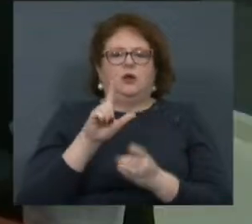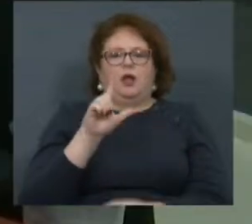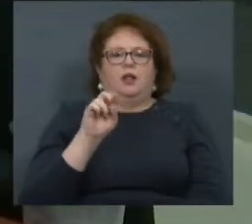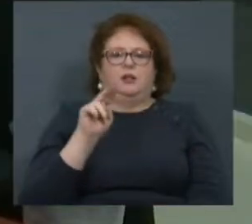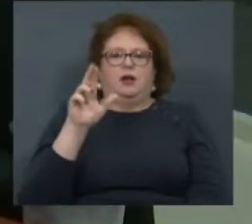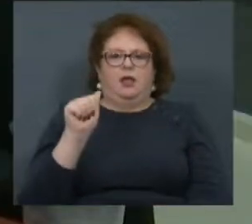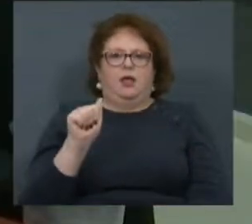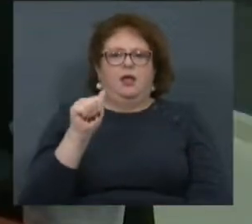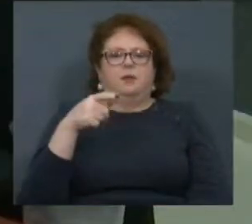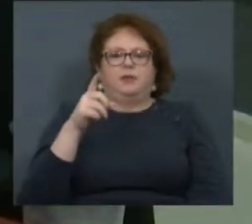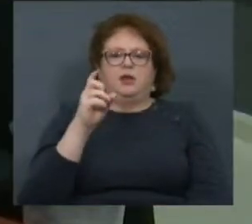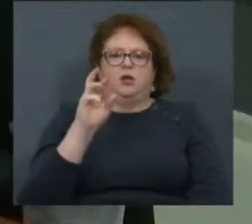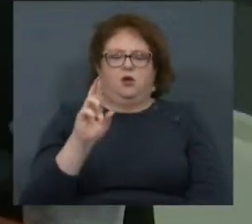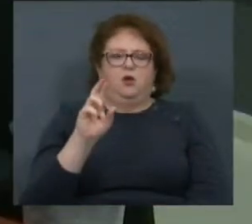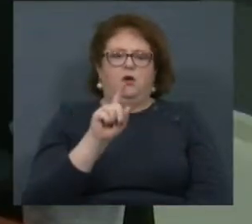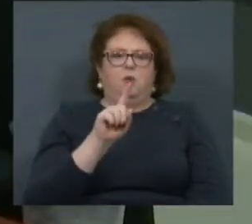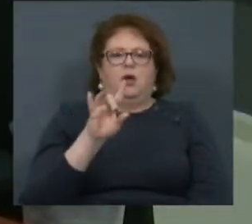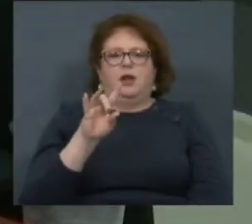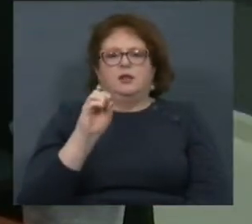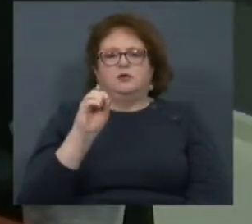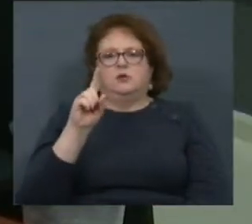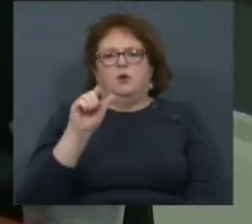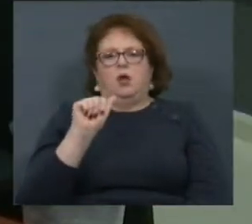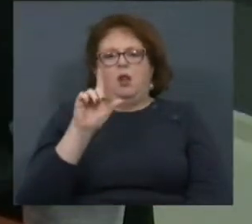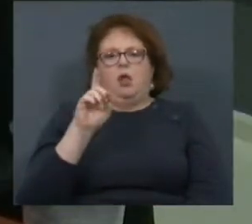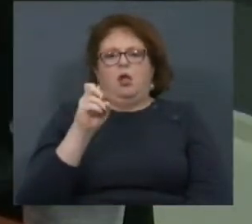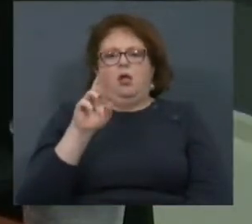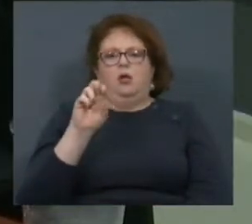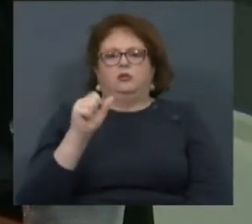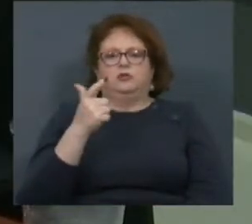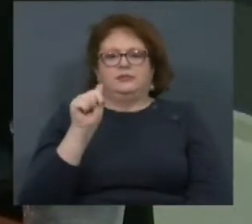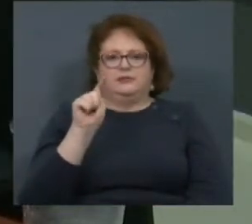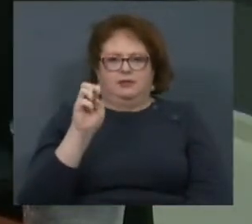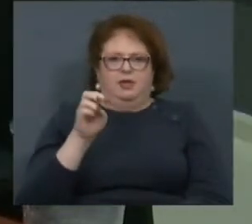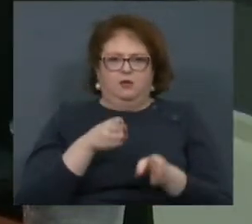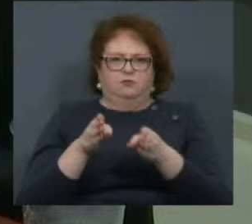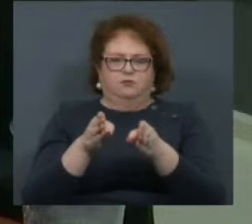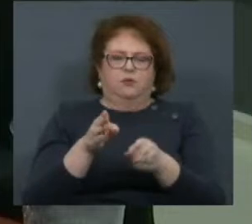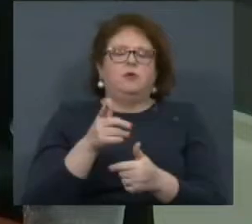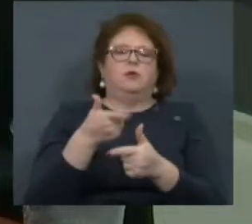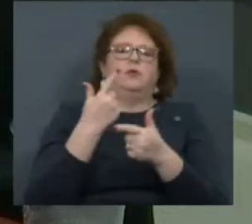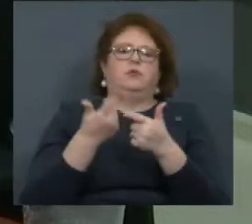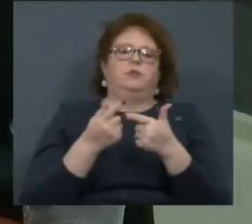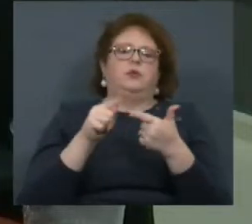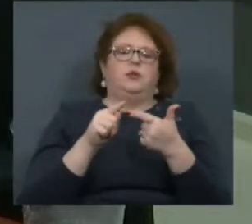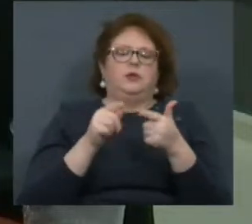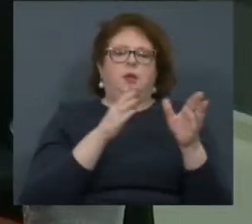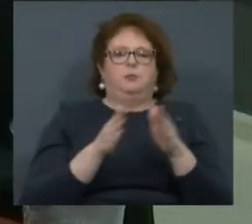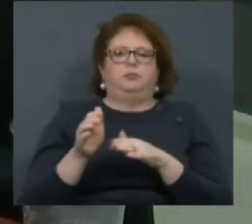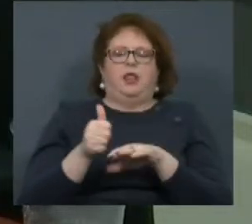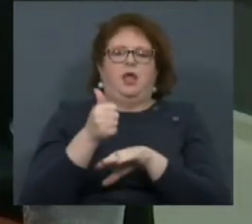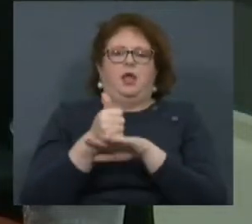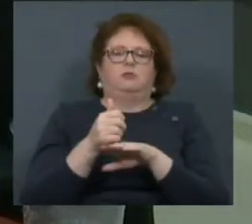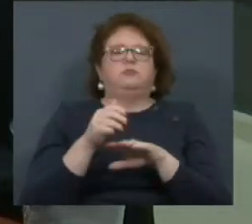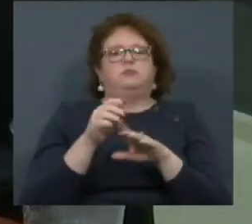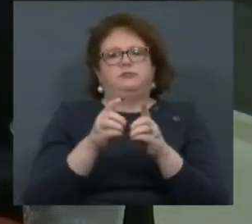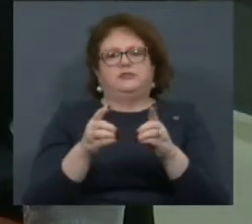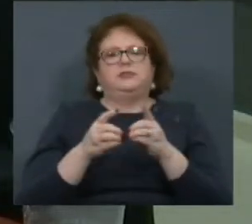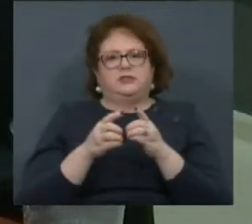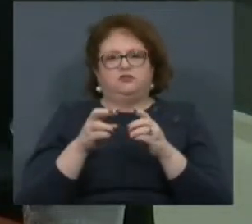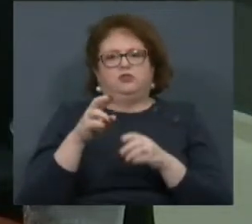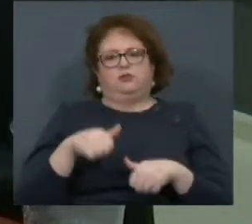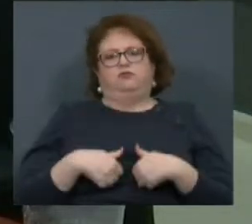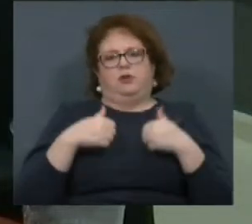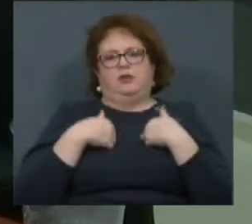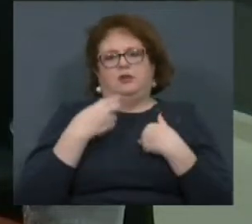Enterprises PDR located at 1801 Aldersgate Road. An ordinance approving a plan zoning development to establish a planned district residential